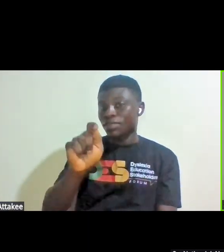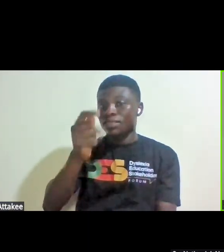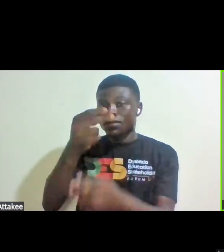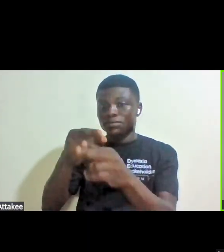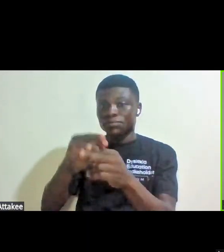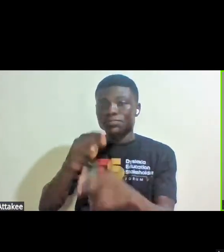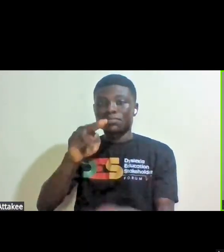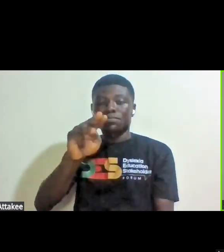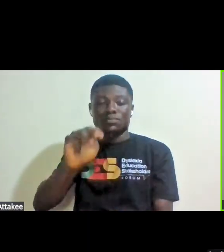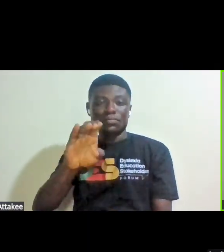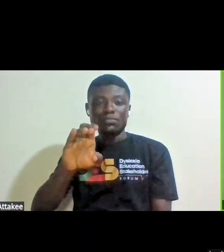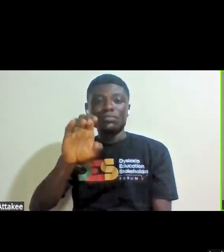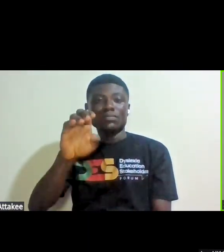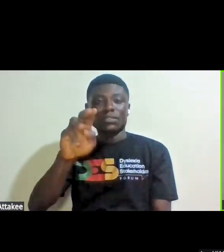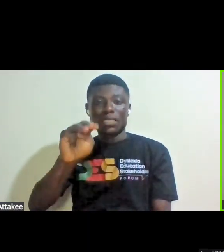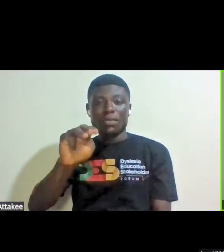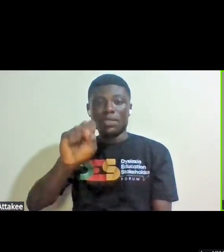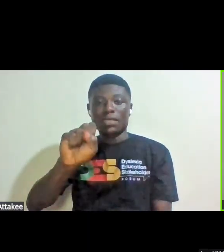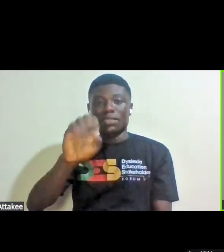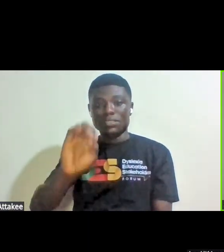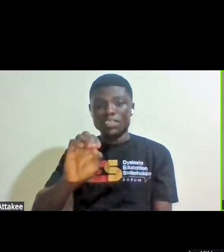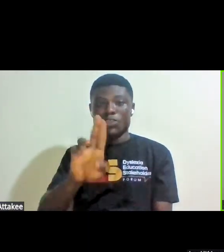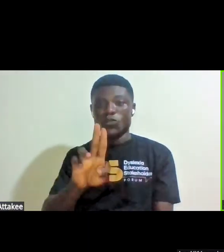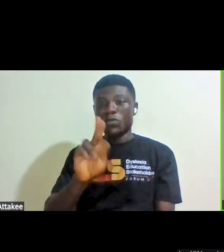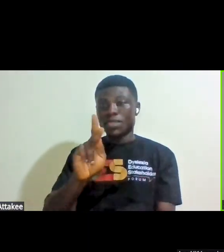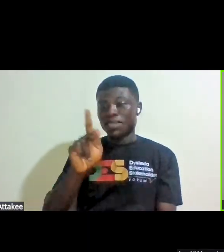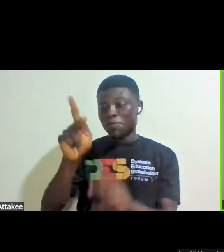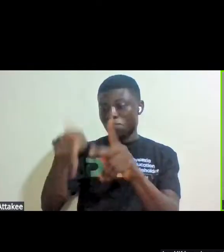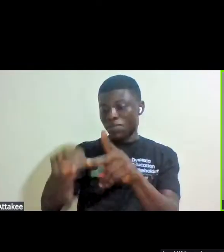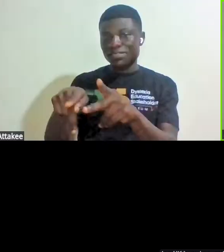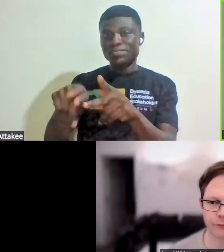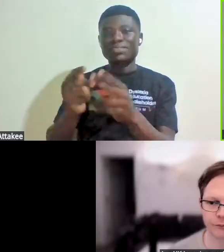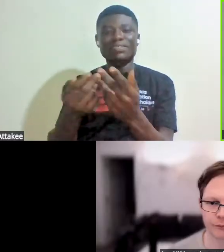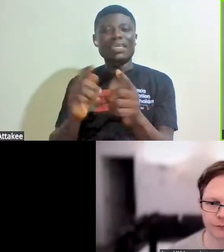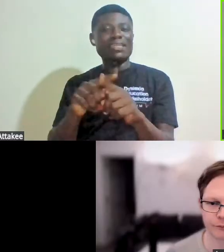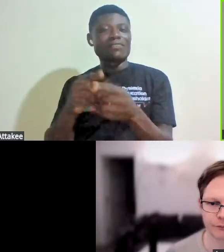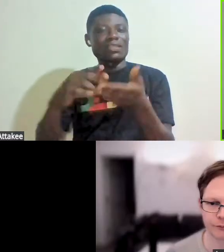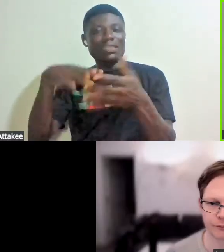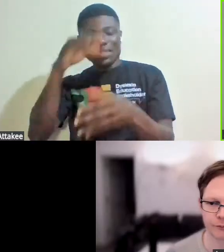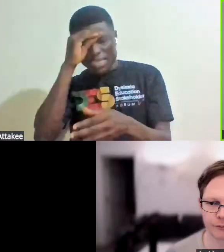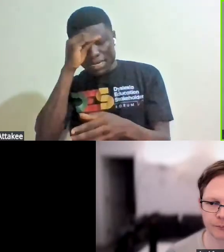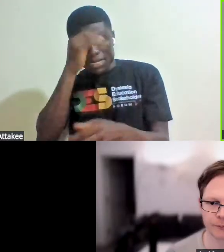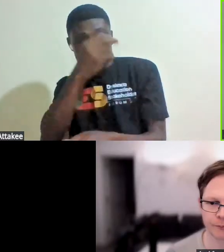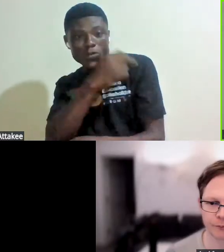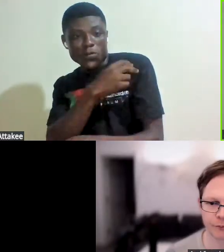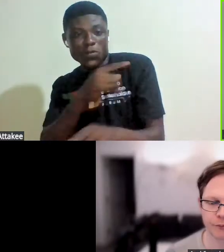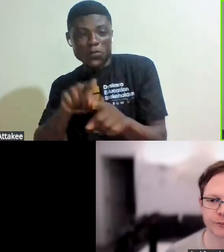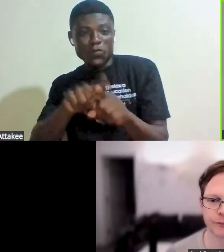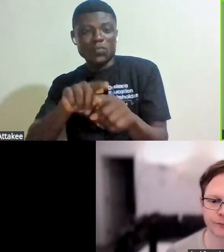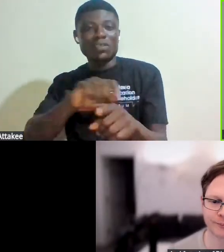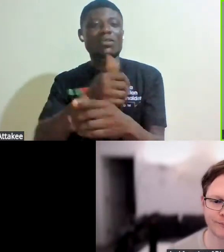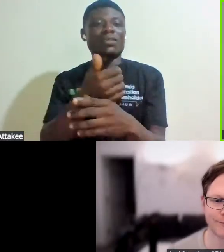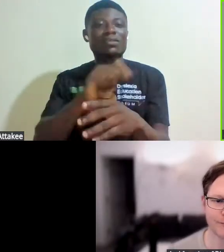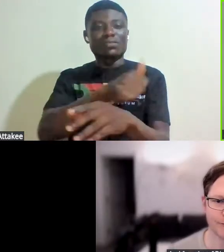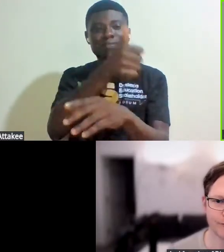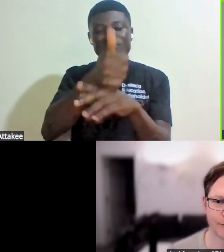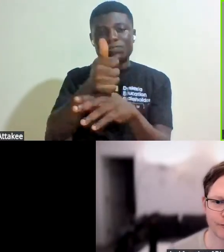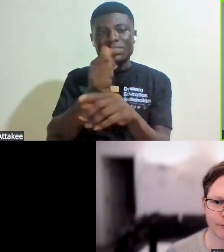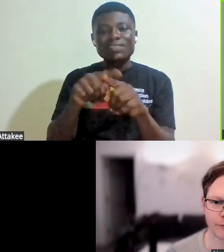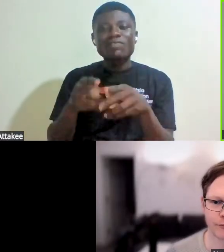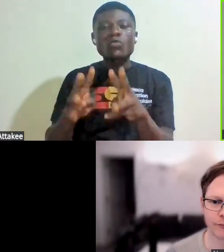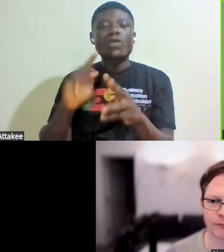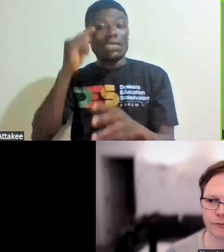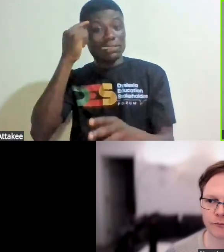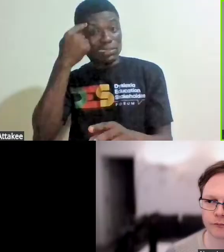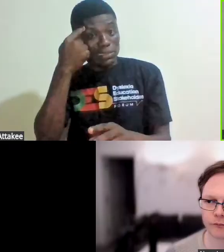a UK-based neurodiversity consultant and founder of Divergent Thinking. Now, he